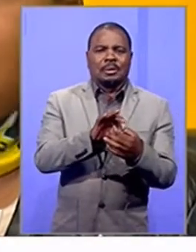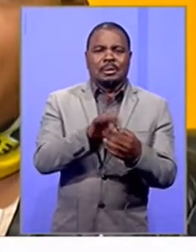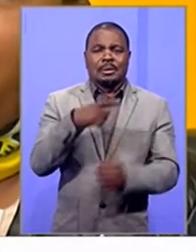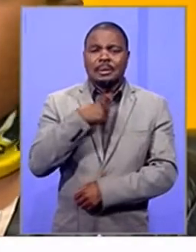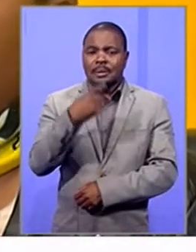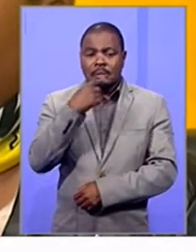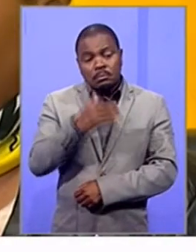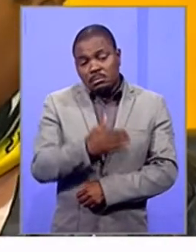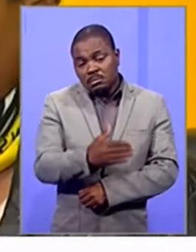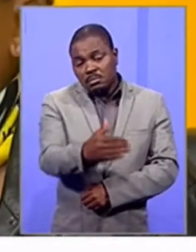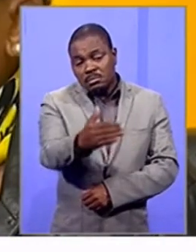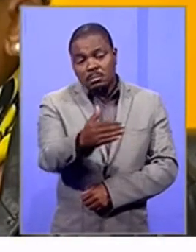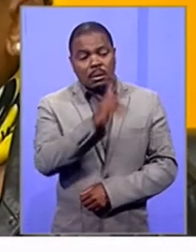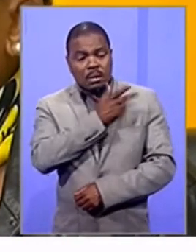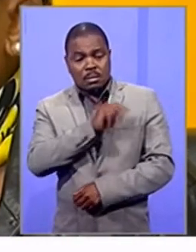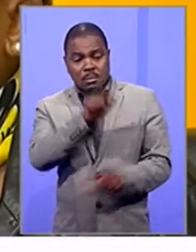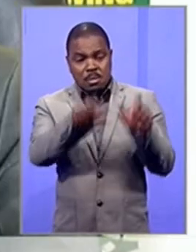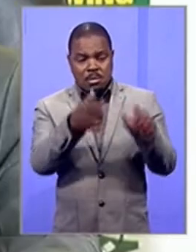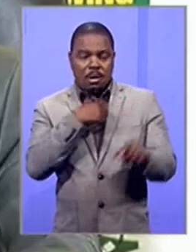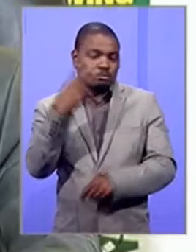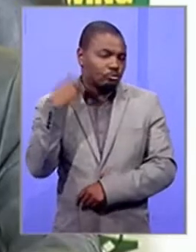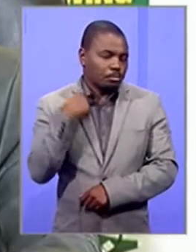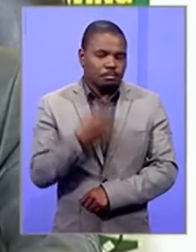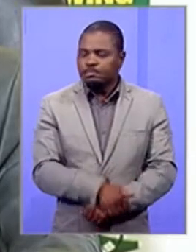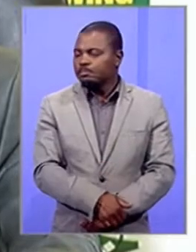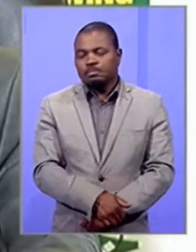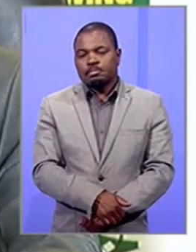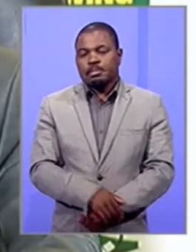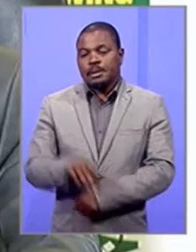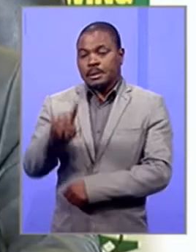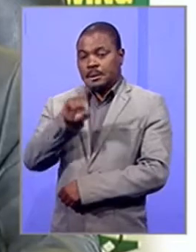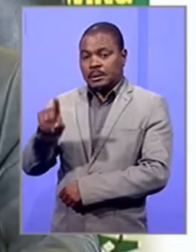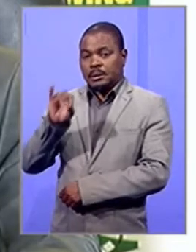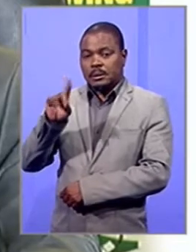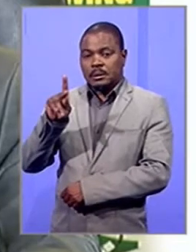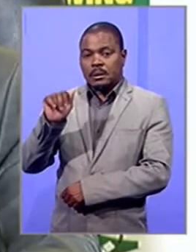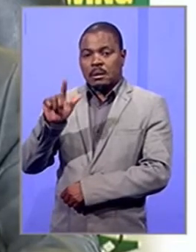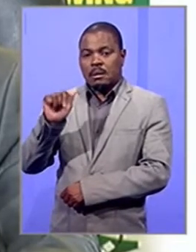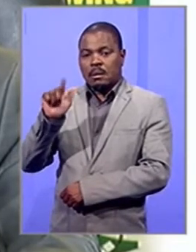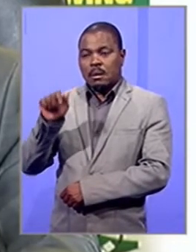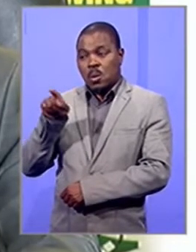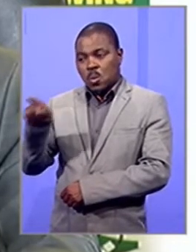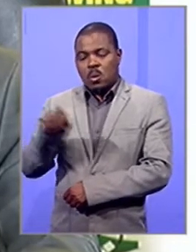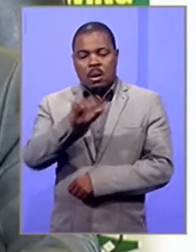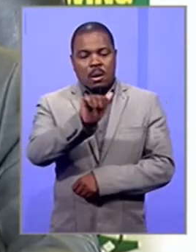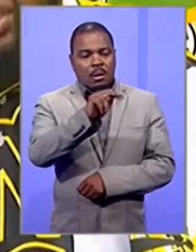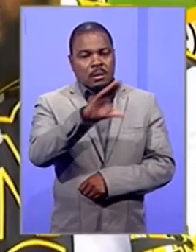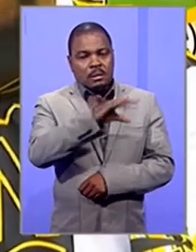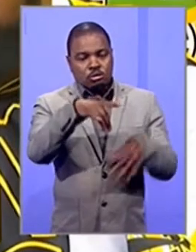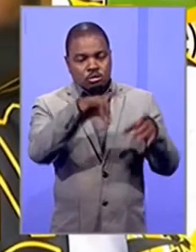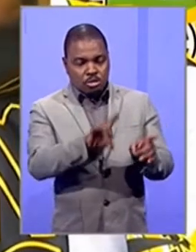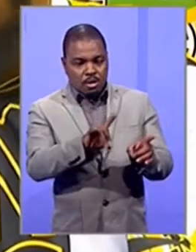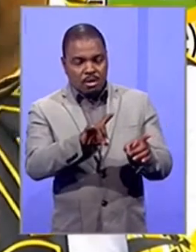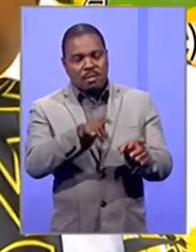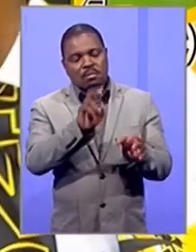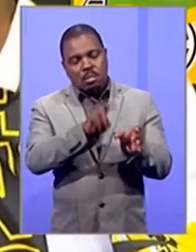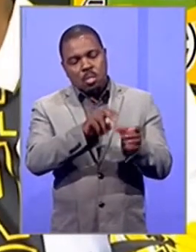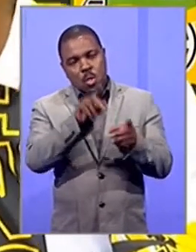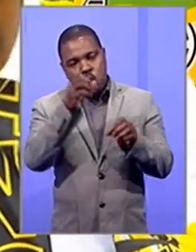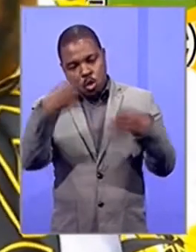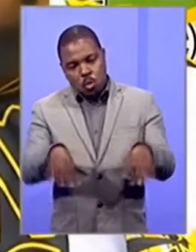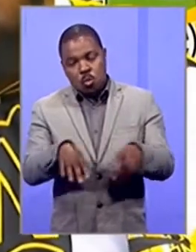not disappoint the people of KwaZulu Natal. Zikalala ya theotswe maemong a bodulasetulo ba ANC ba profense ke Seboniso